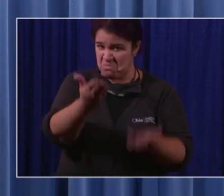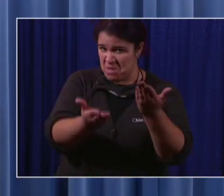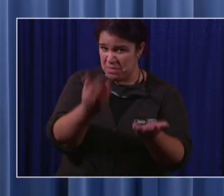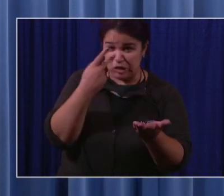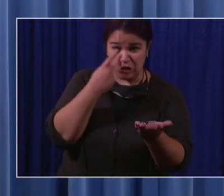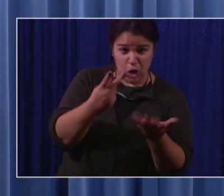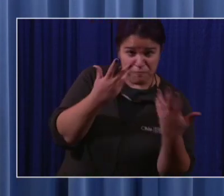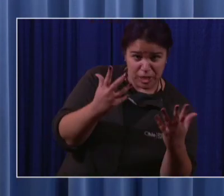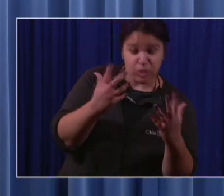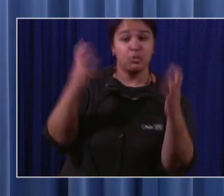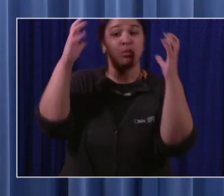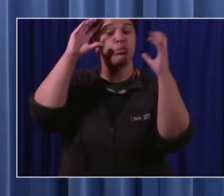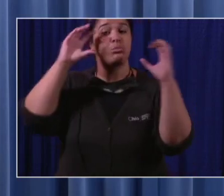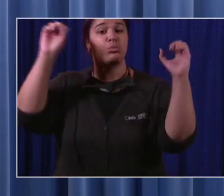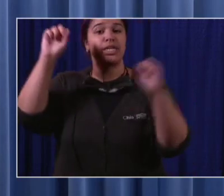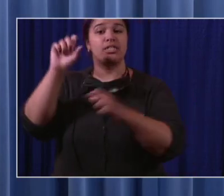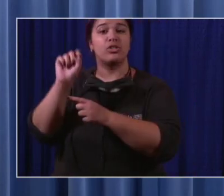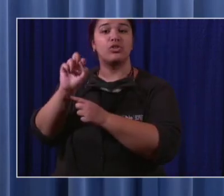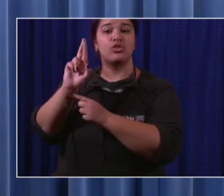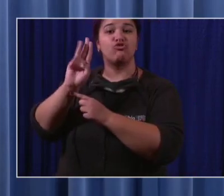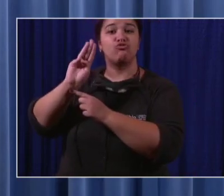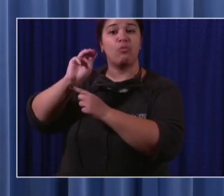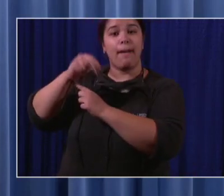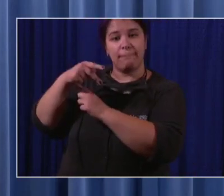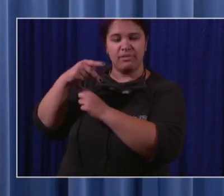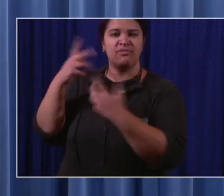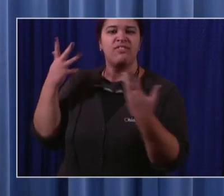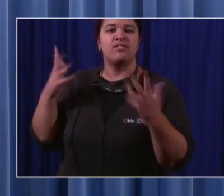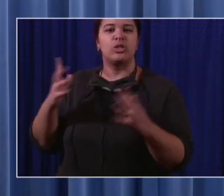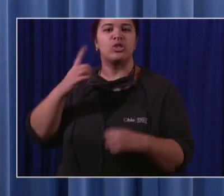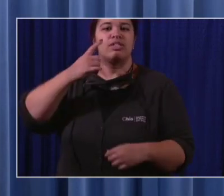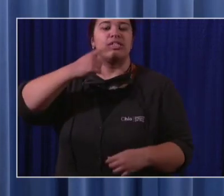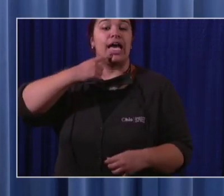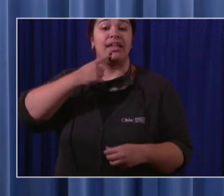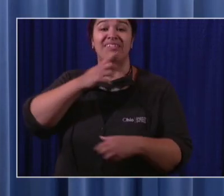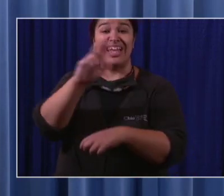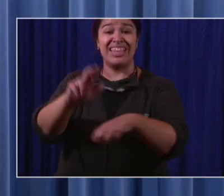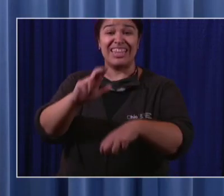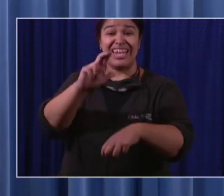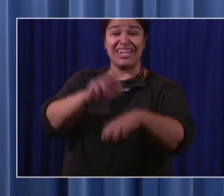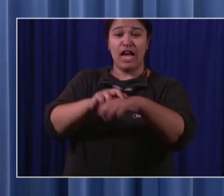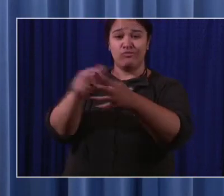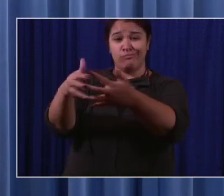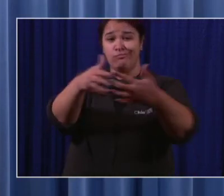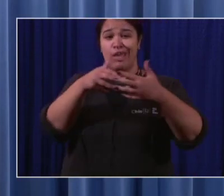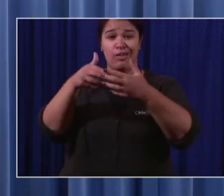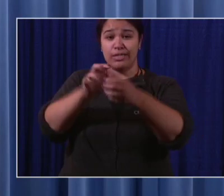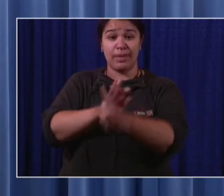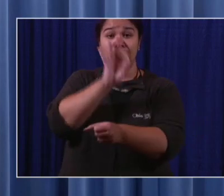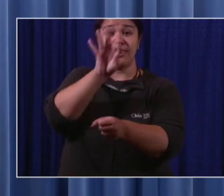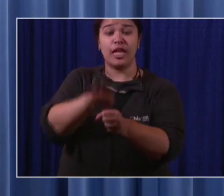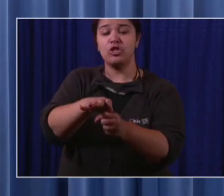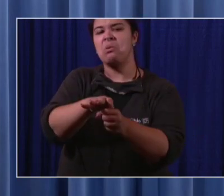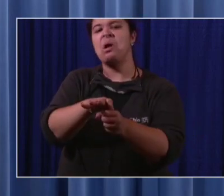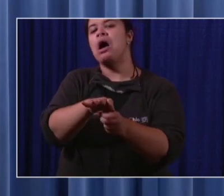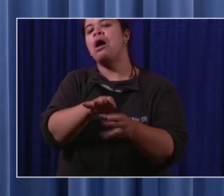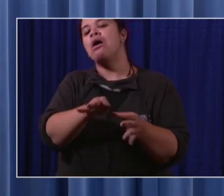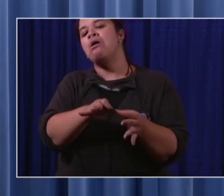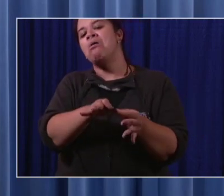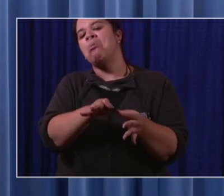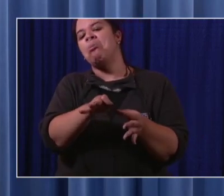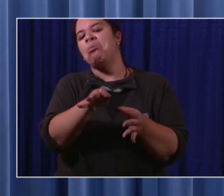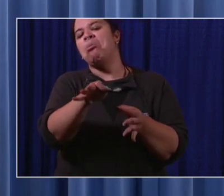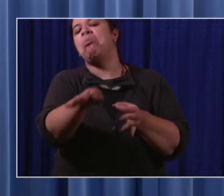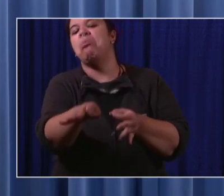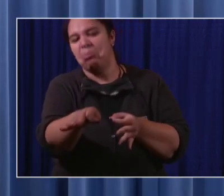delaying the national elections coming up later this year. You, of course, are one of the elected